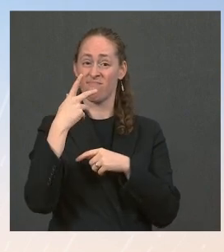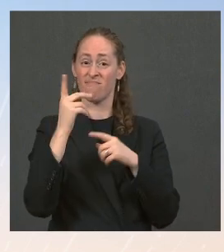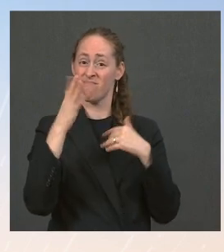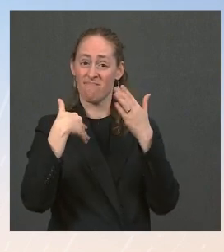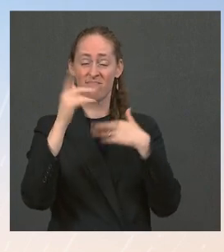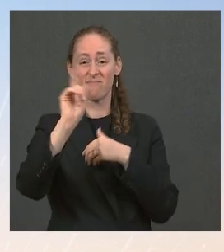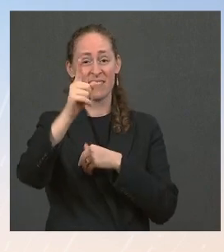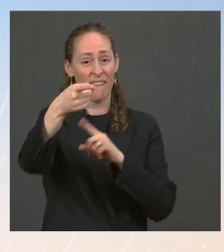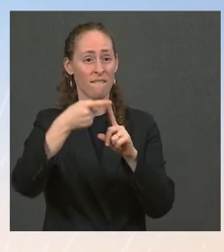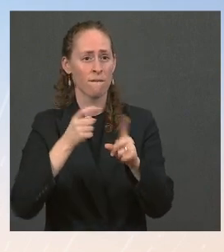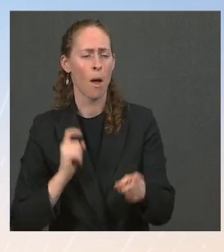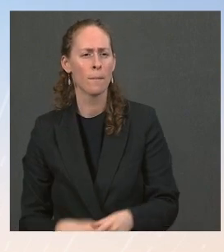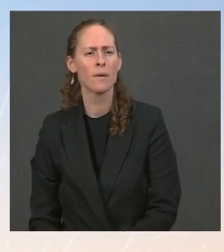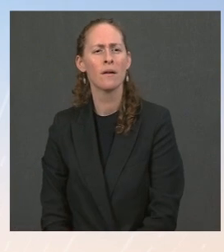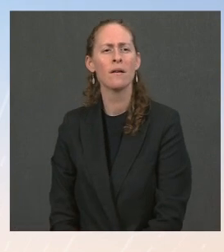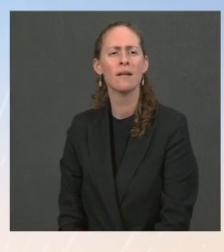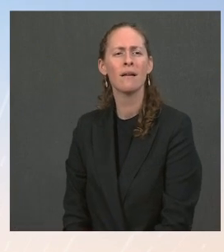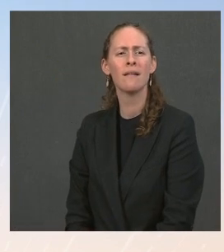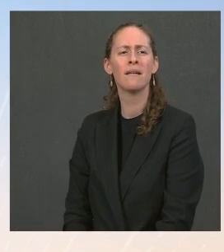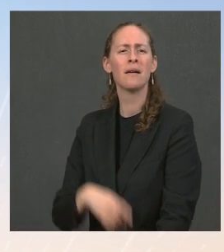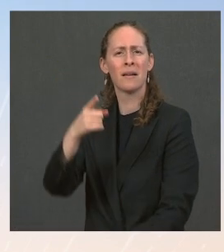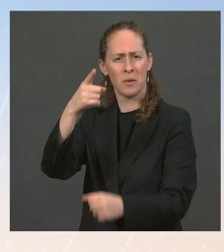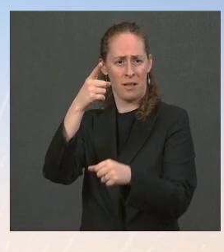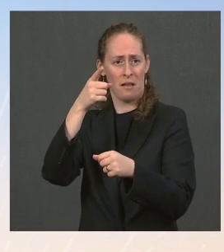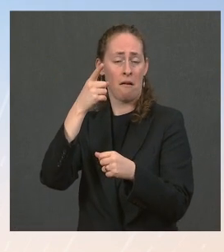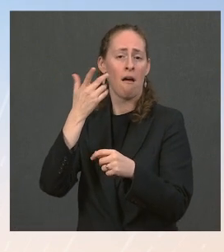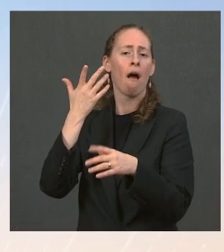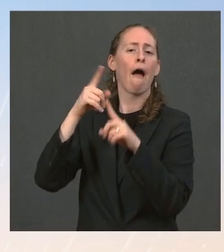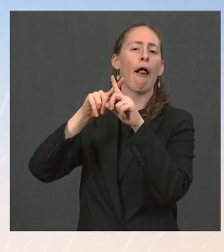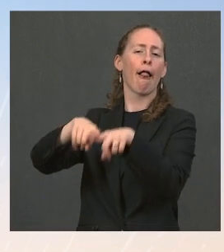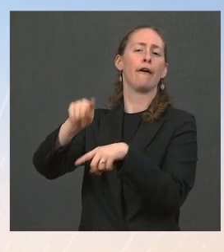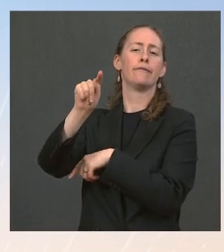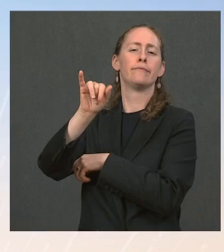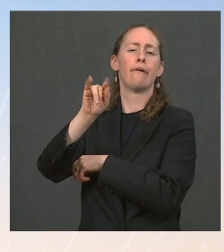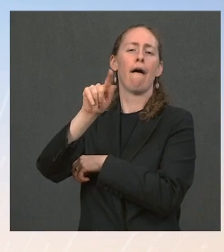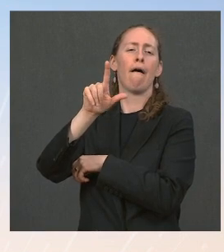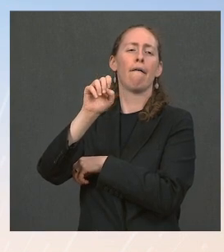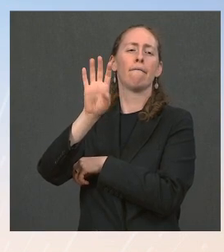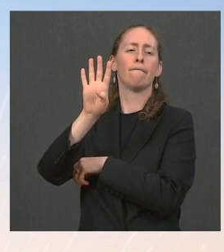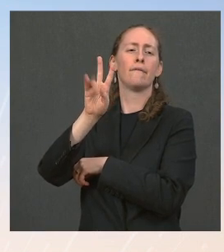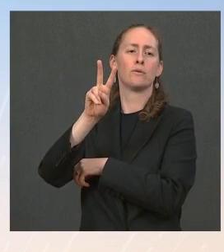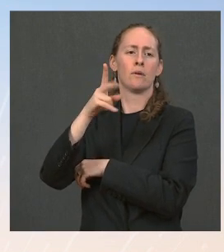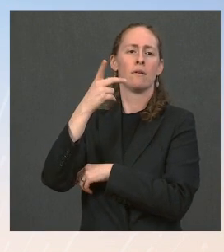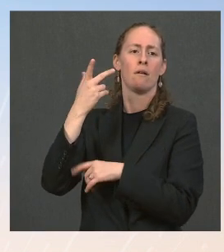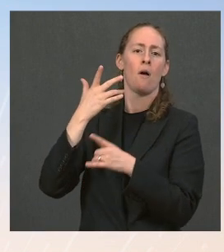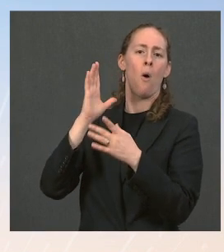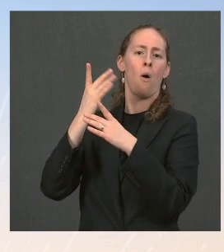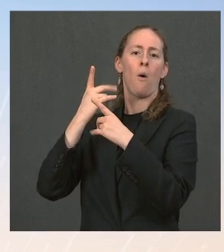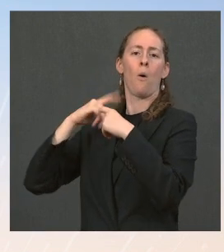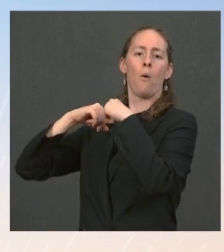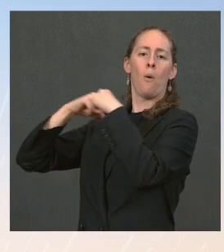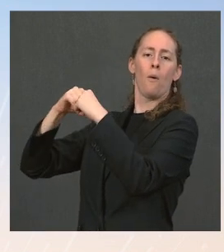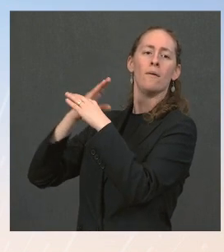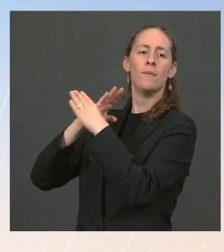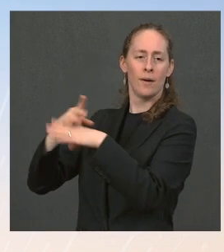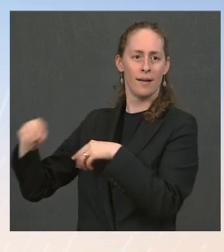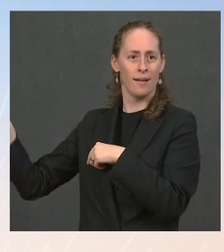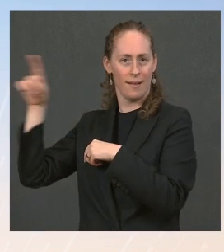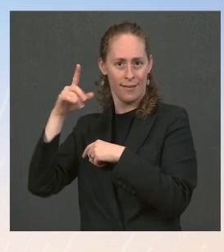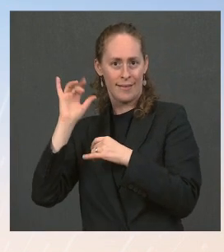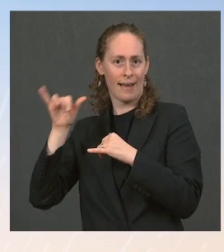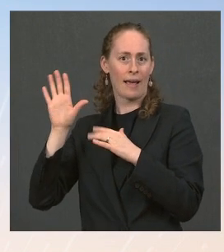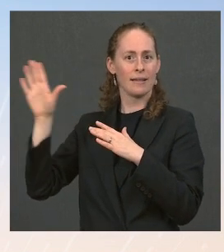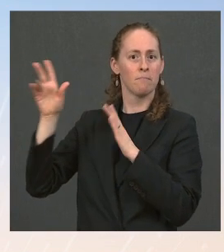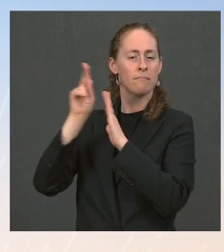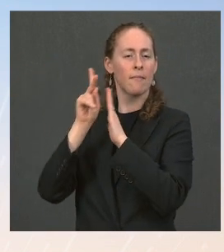And just because you keep using Title 42 to defend this administration's immigration policies, that